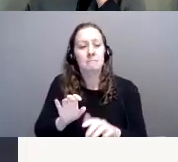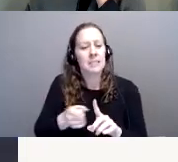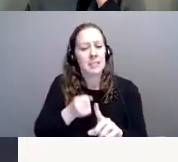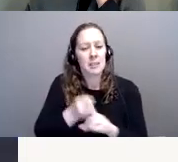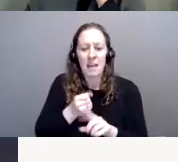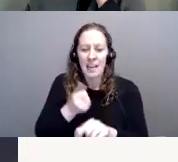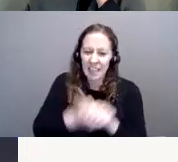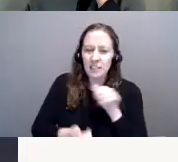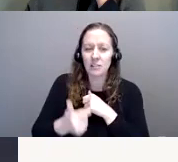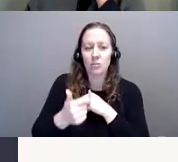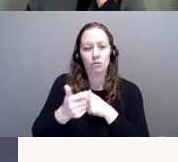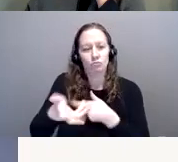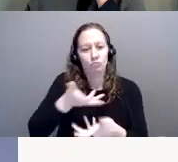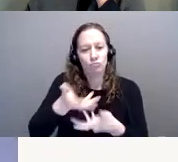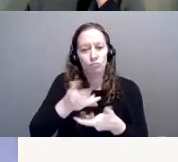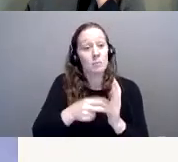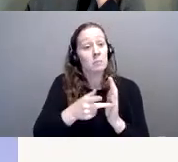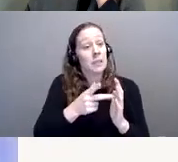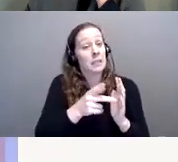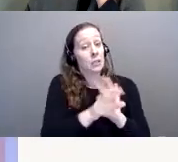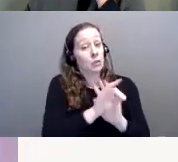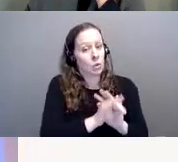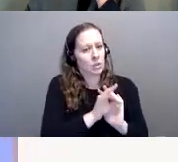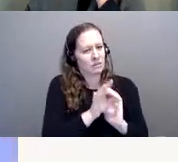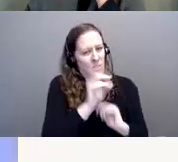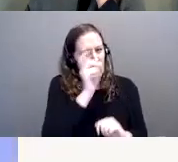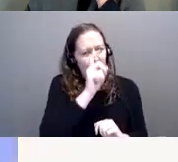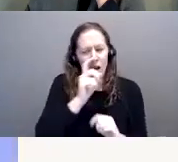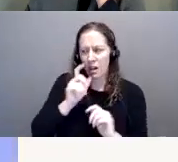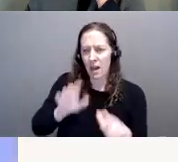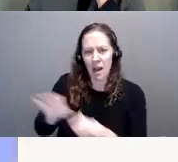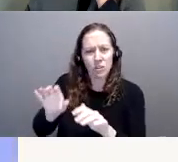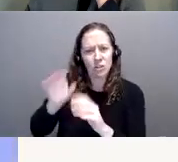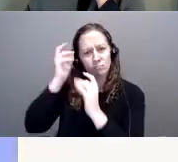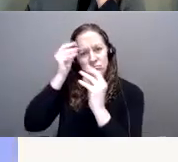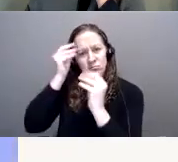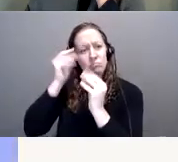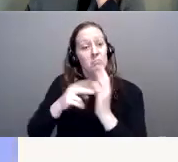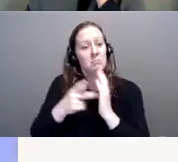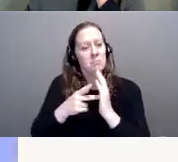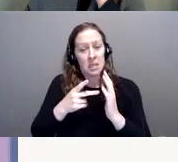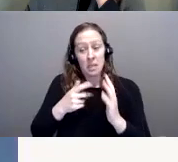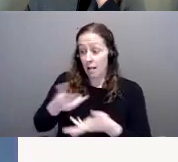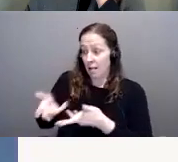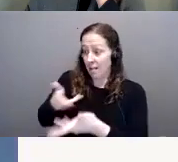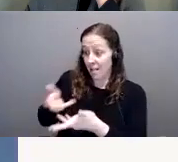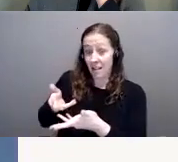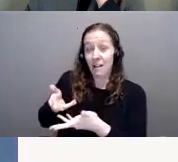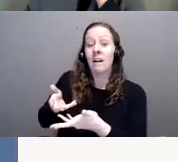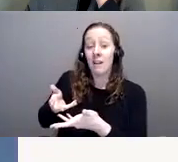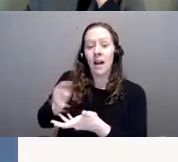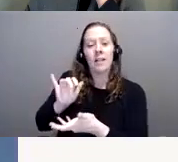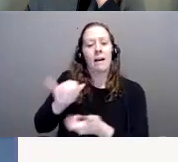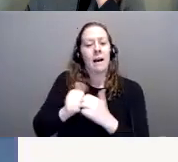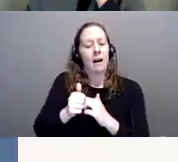choices. Be thoughtful in your actions. Treat people today how in the future you will want to be treated. Imagine yourself as